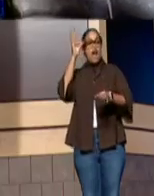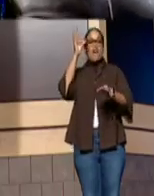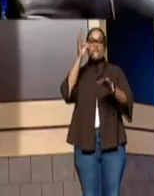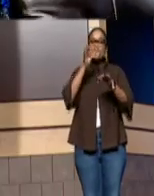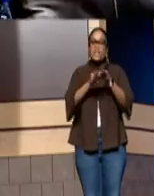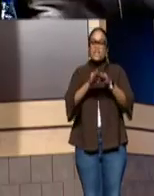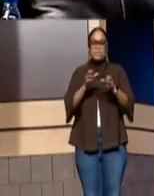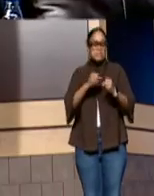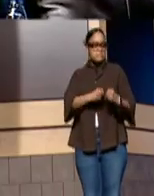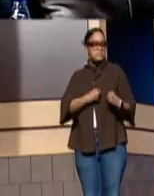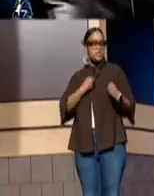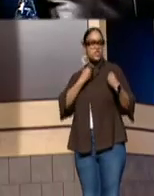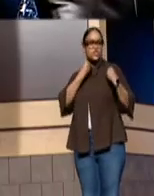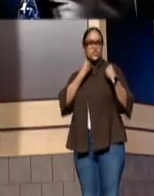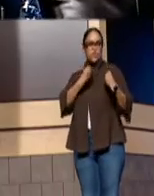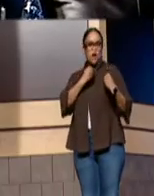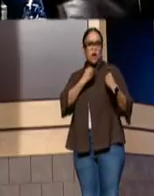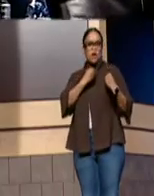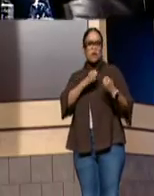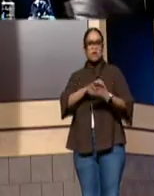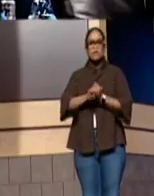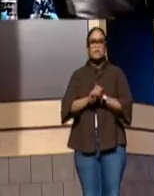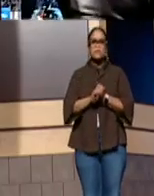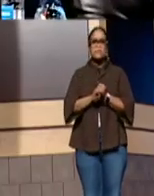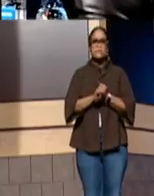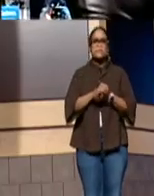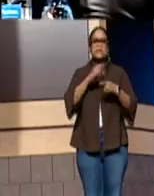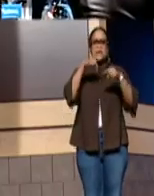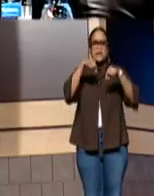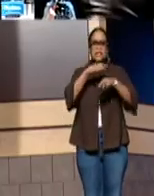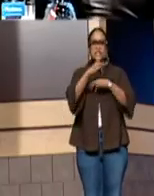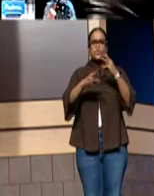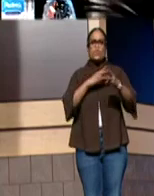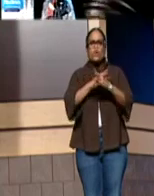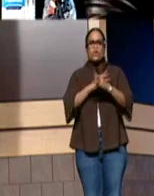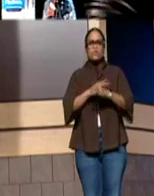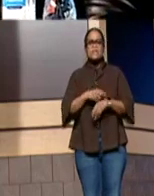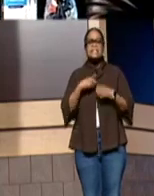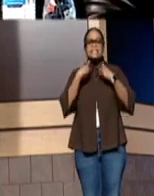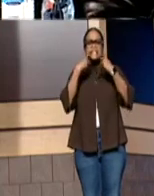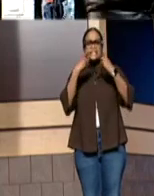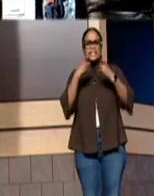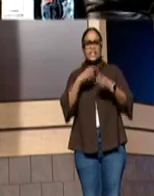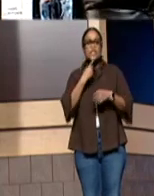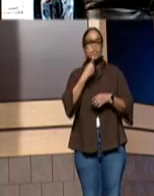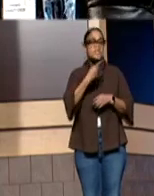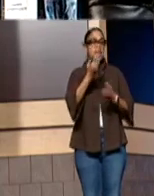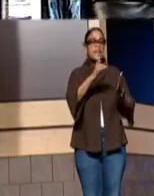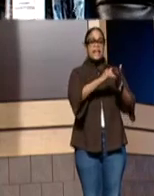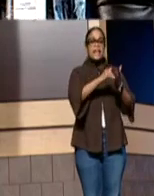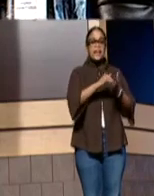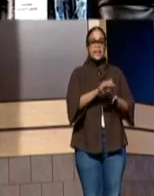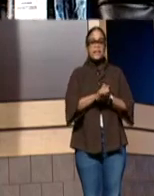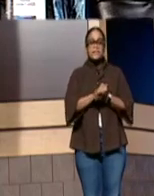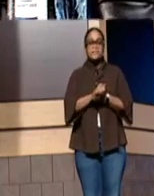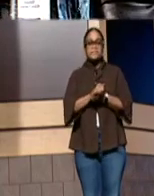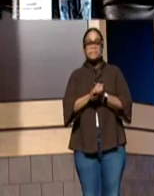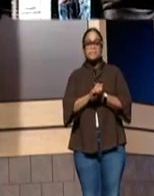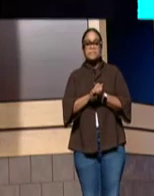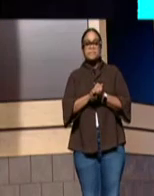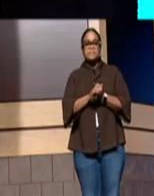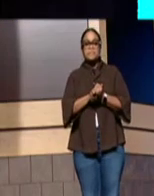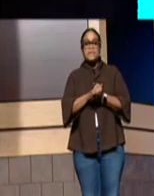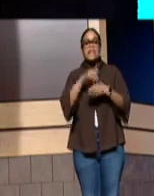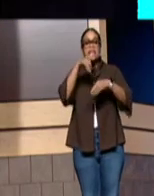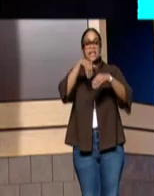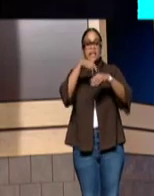must also deal with people in the realm of this world, which is sin. You mentioned it again, Dr. Muncy, that in the